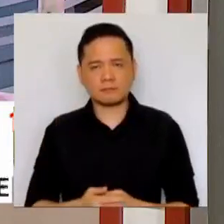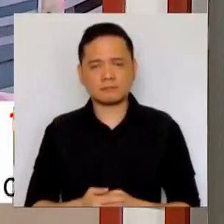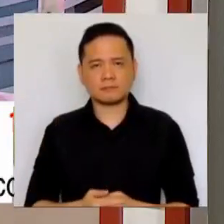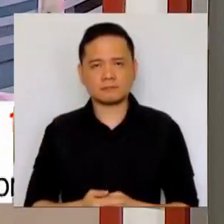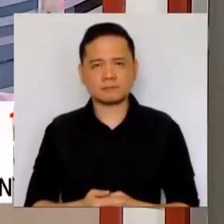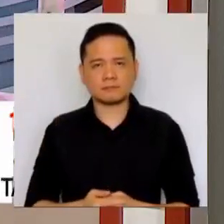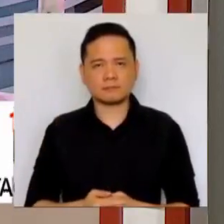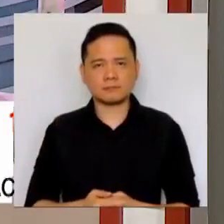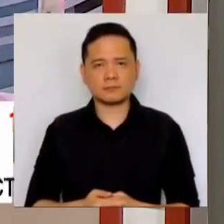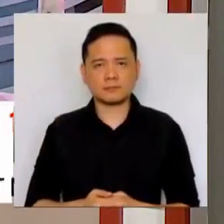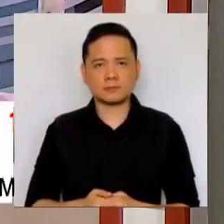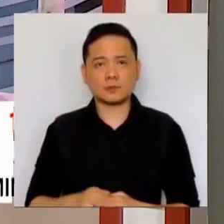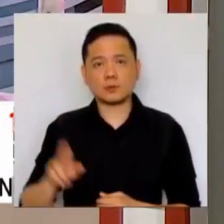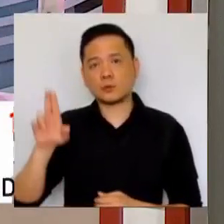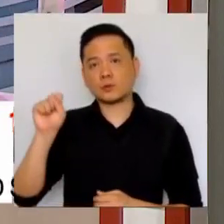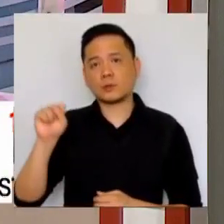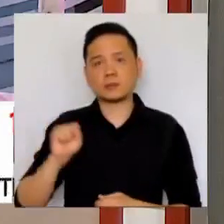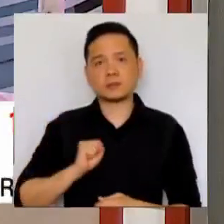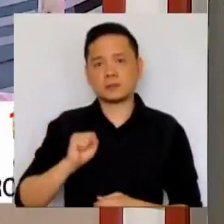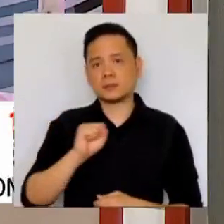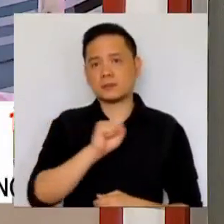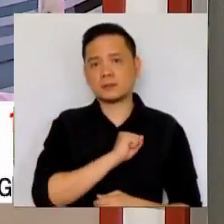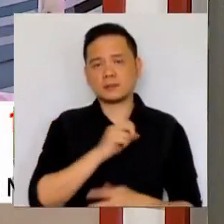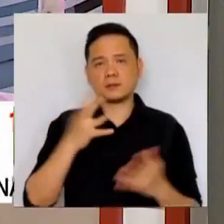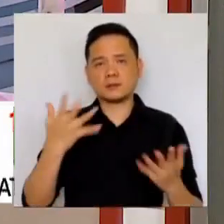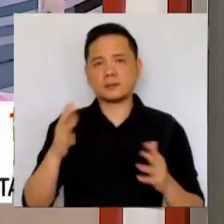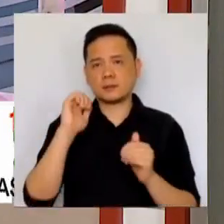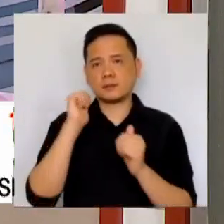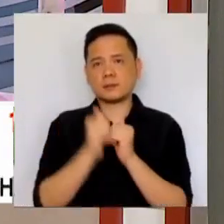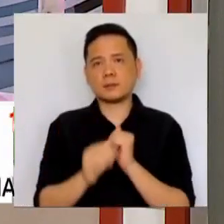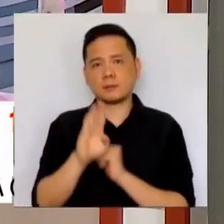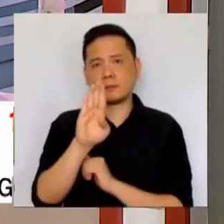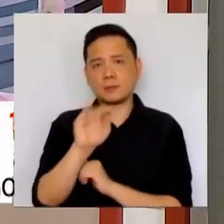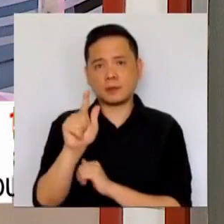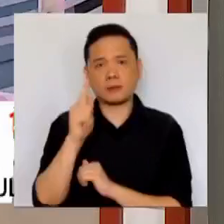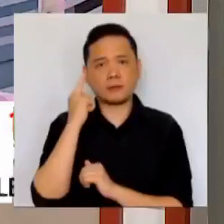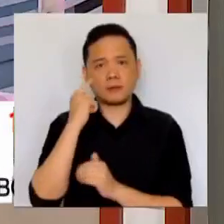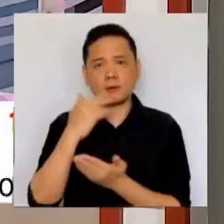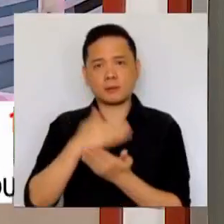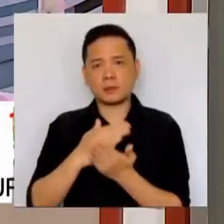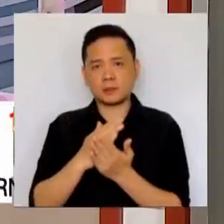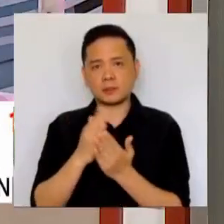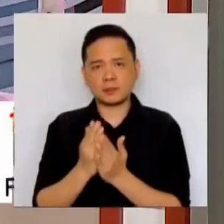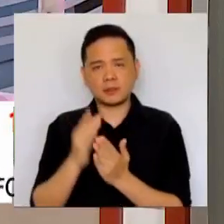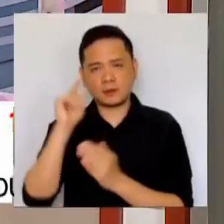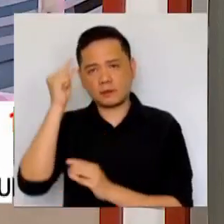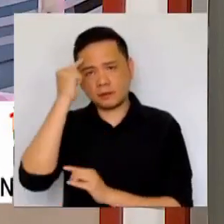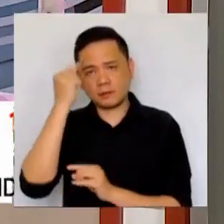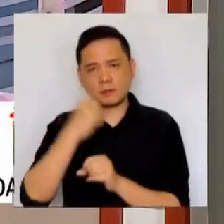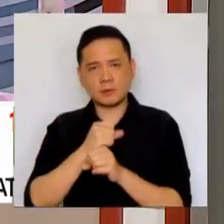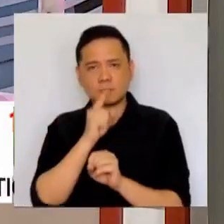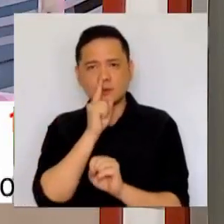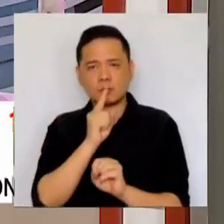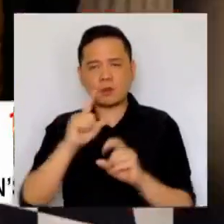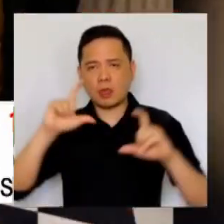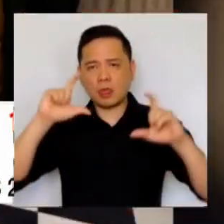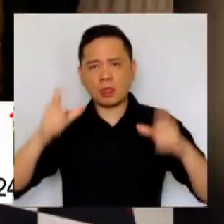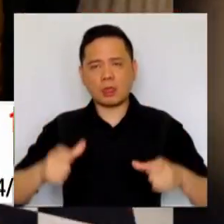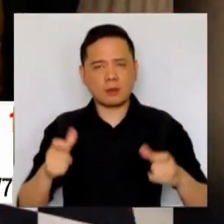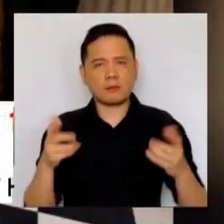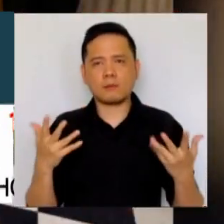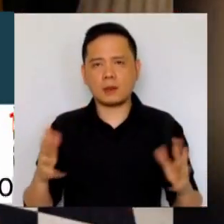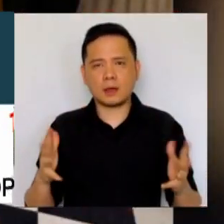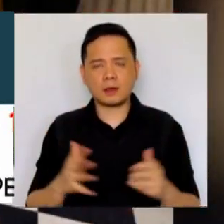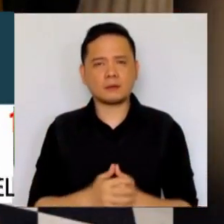The U.S. Senate passes a bill to fund the government through mid-February, averting the risk of a shutdown. The Democratic-controlled